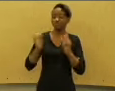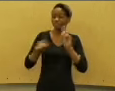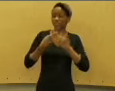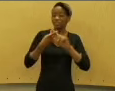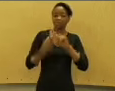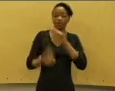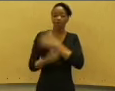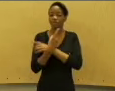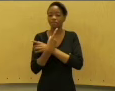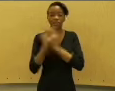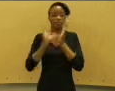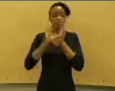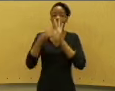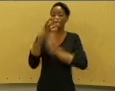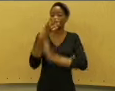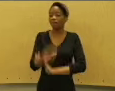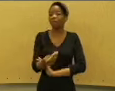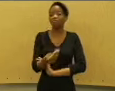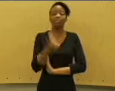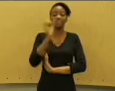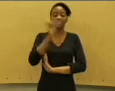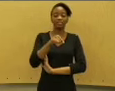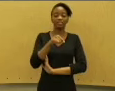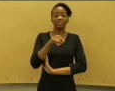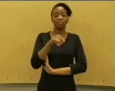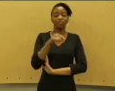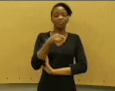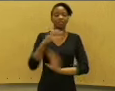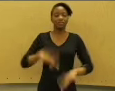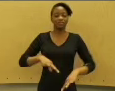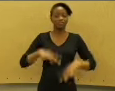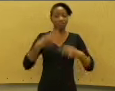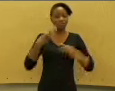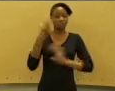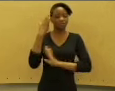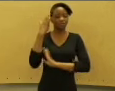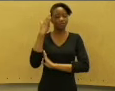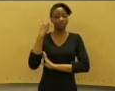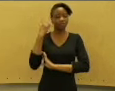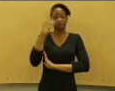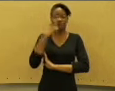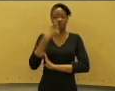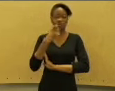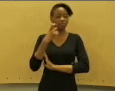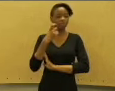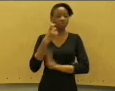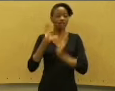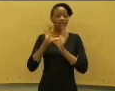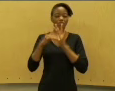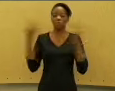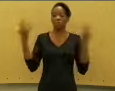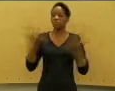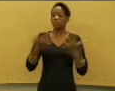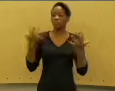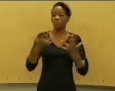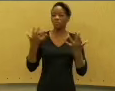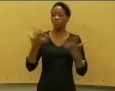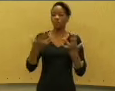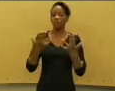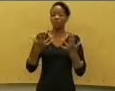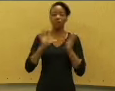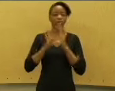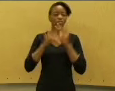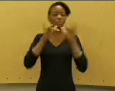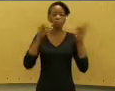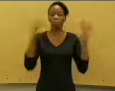the conversations around the circles and ask, where are the disabled people, you know? And if they're not there, where can we